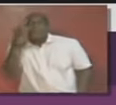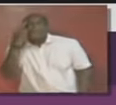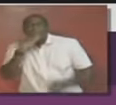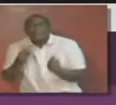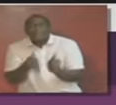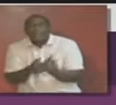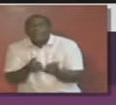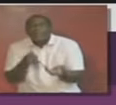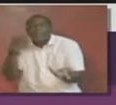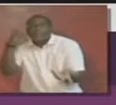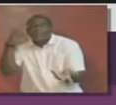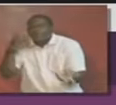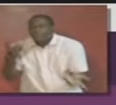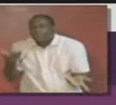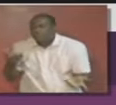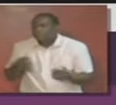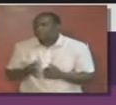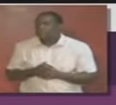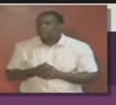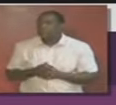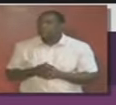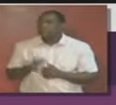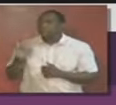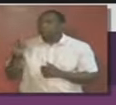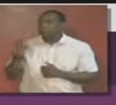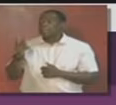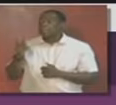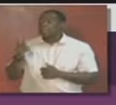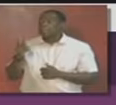verified? And secondly, Dr. Hinds,